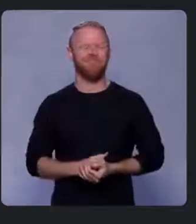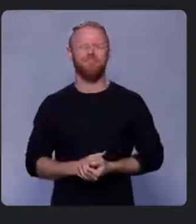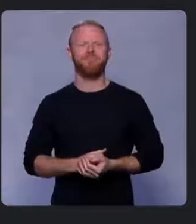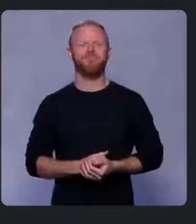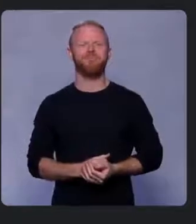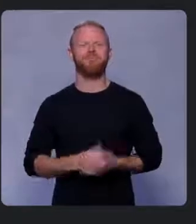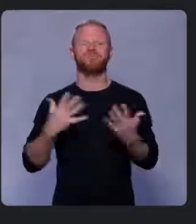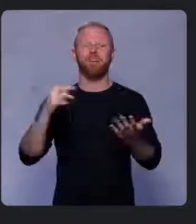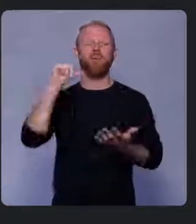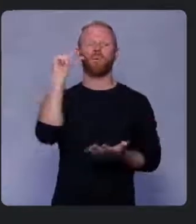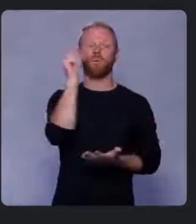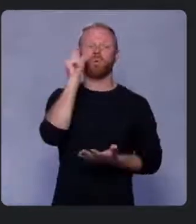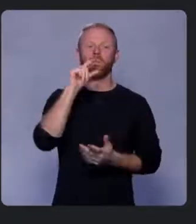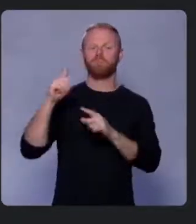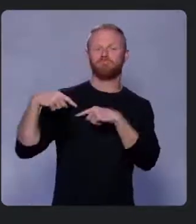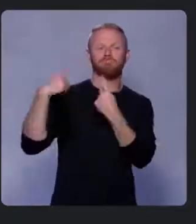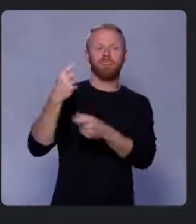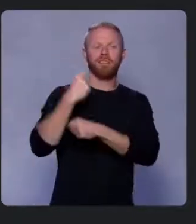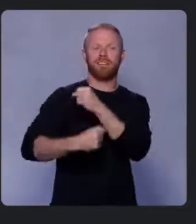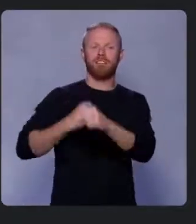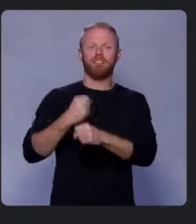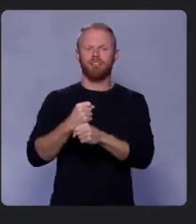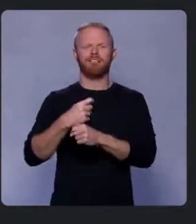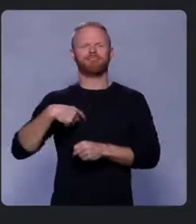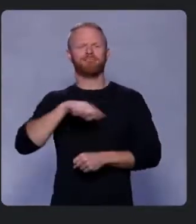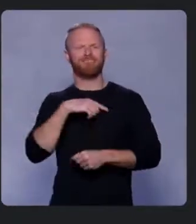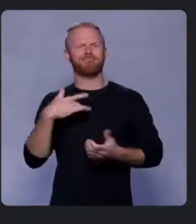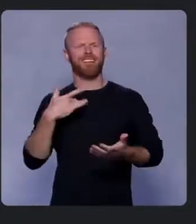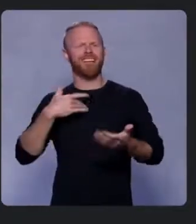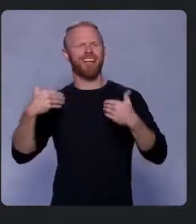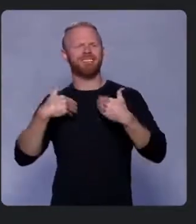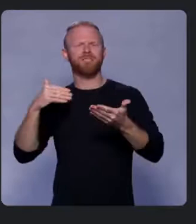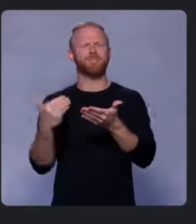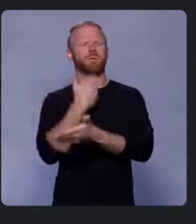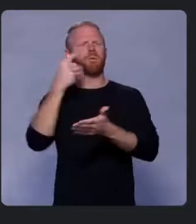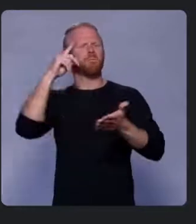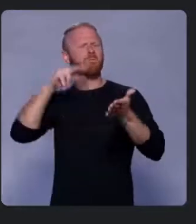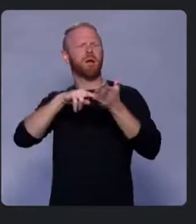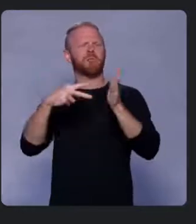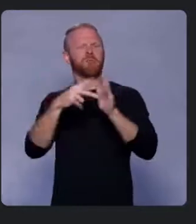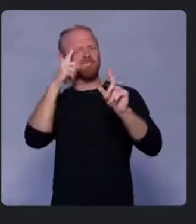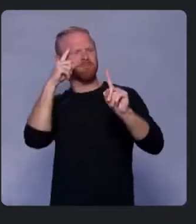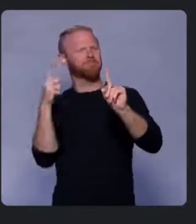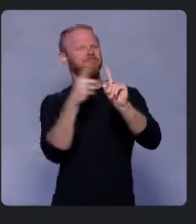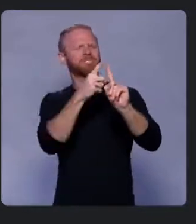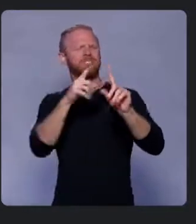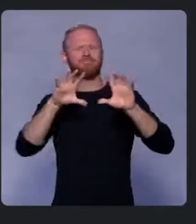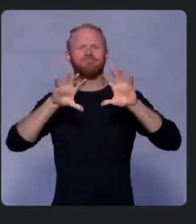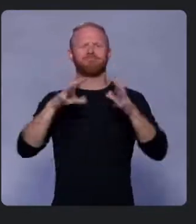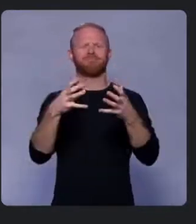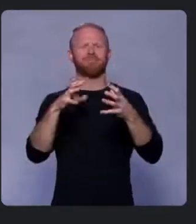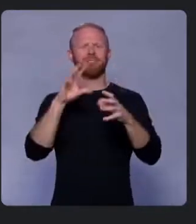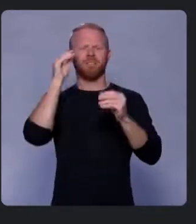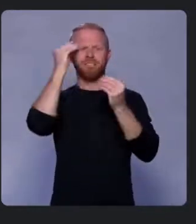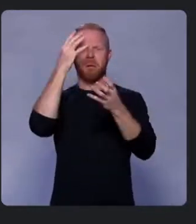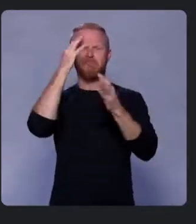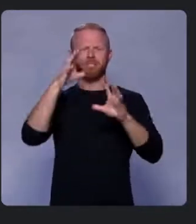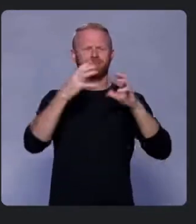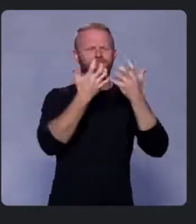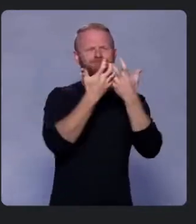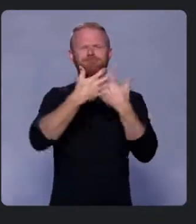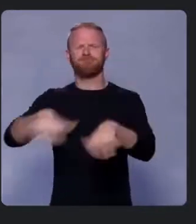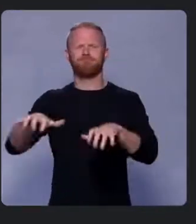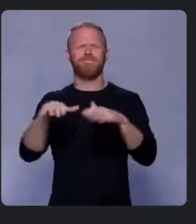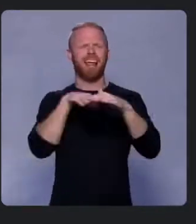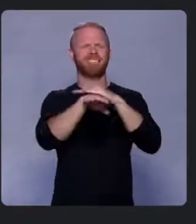At Google, the past year has given renewed purpose to our mission to organize the world's information and make it universally accessible and